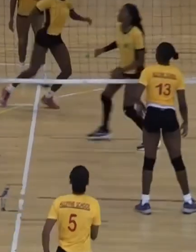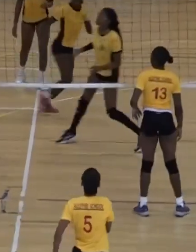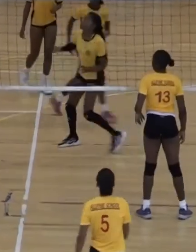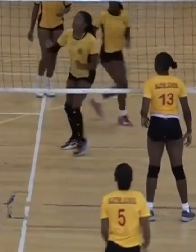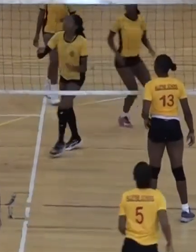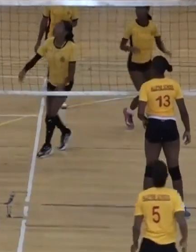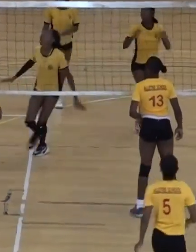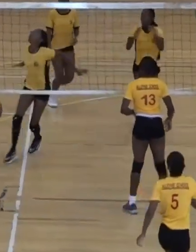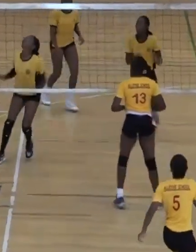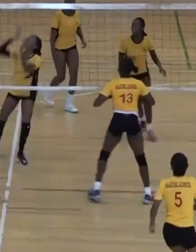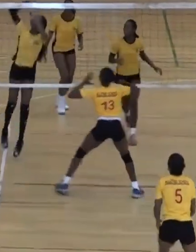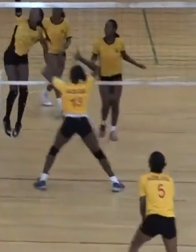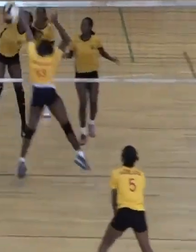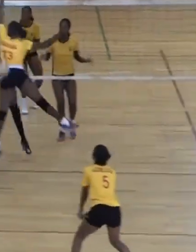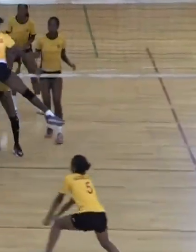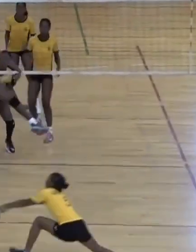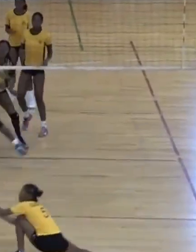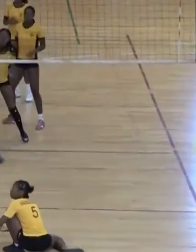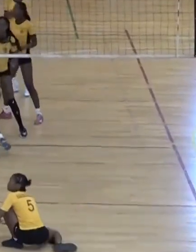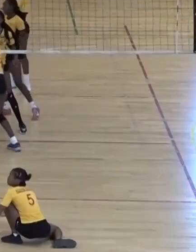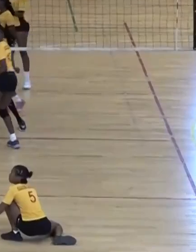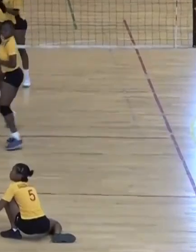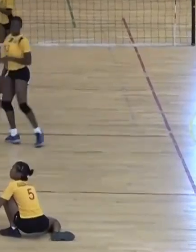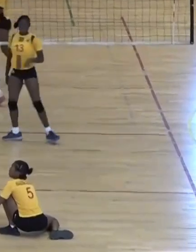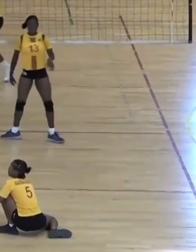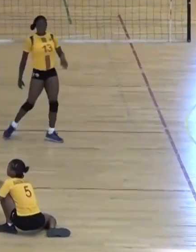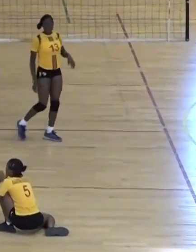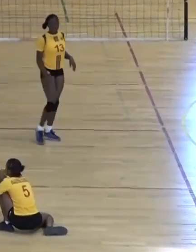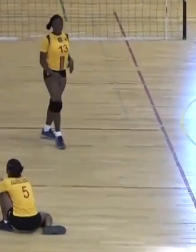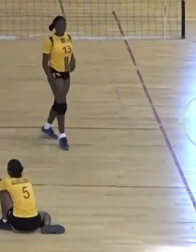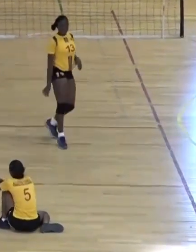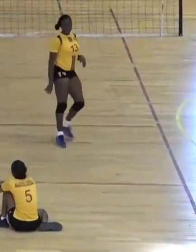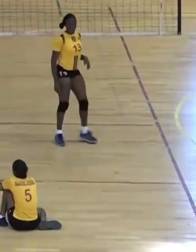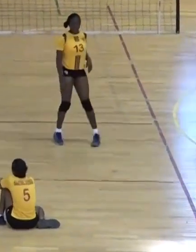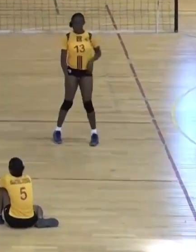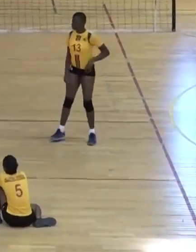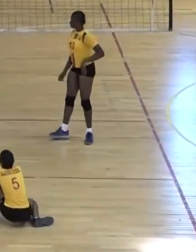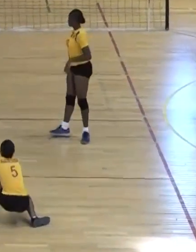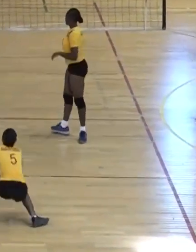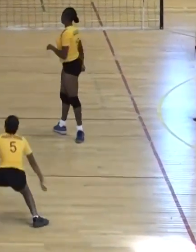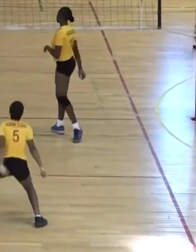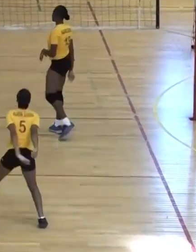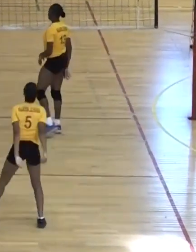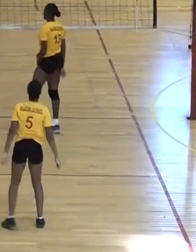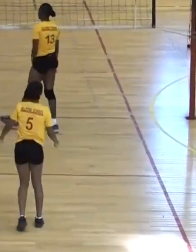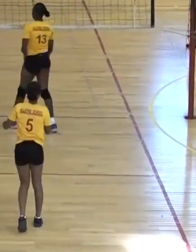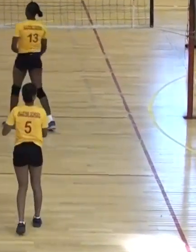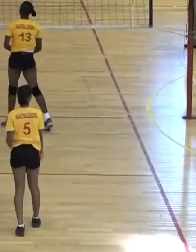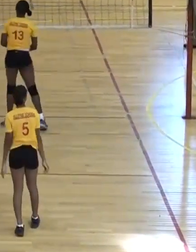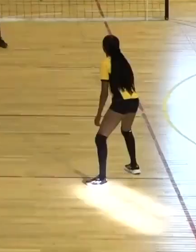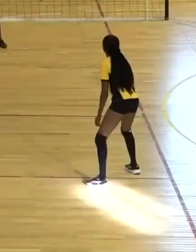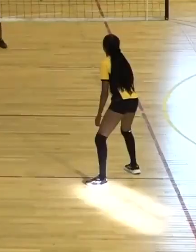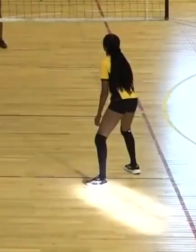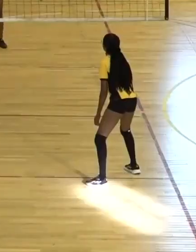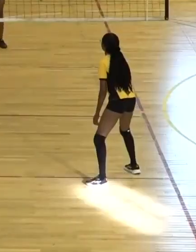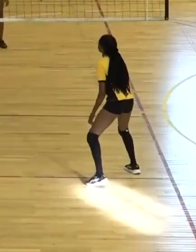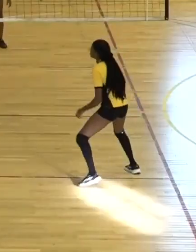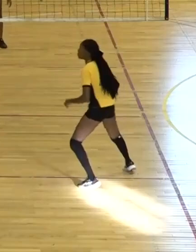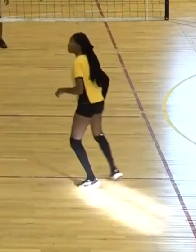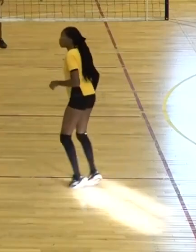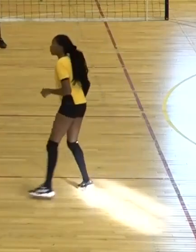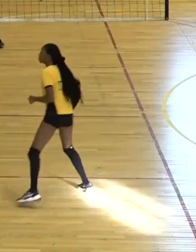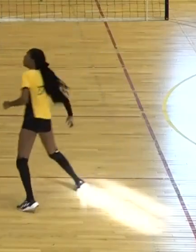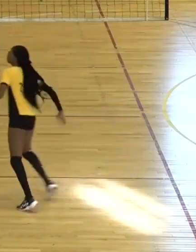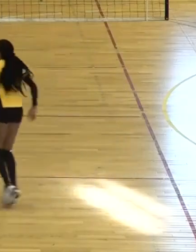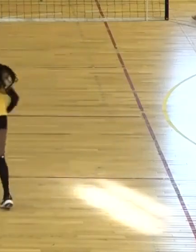first, 25-23. Big kill from the short set. Crowd loving it. Aline, well, they bounced back big time